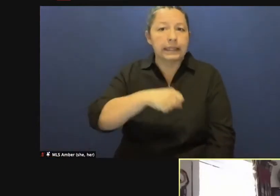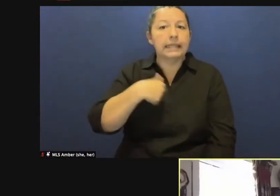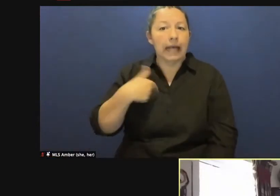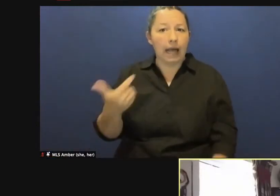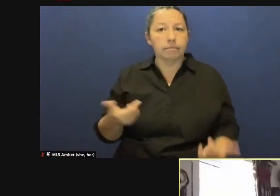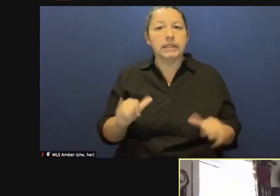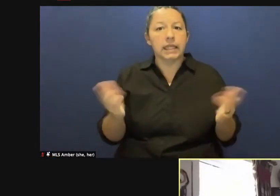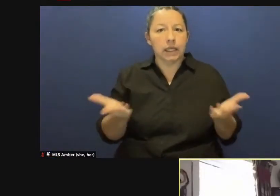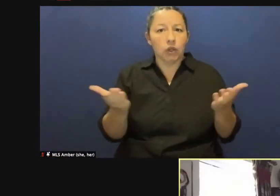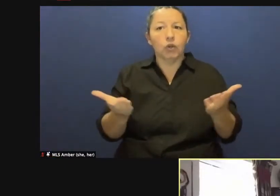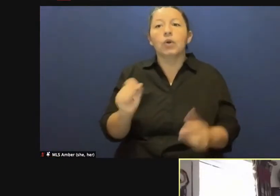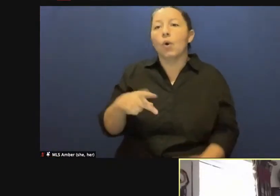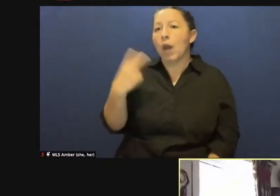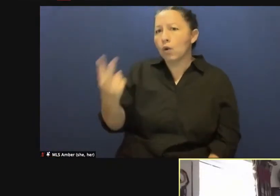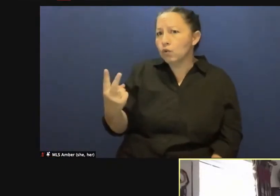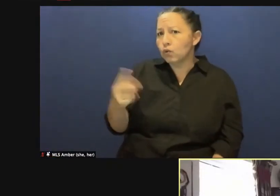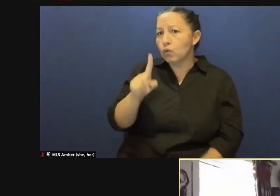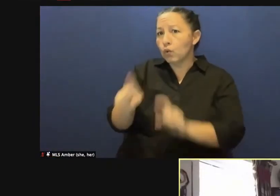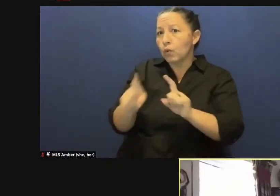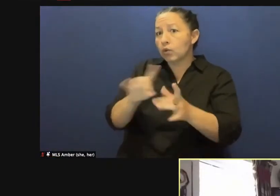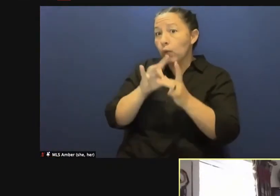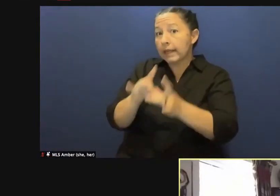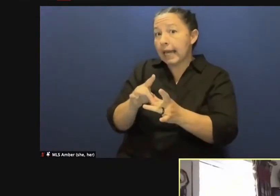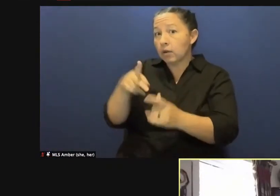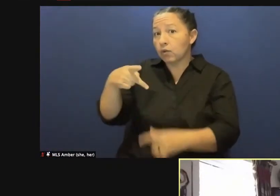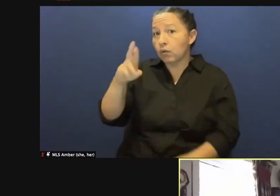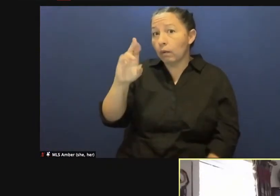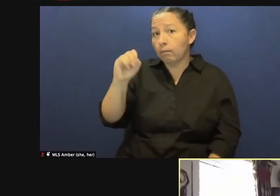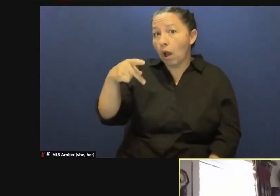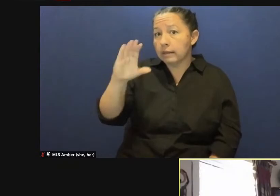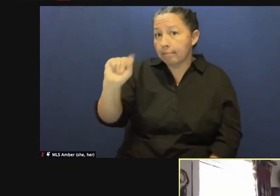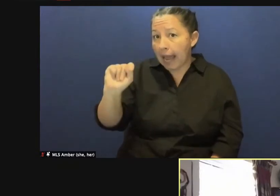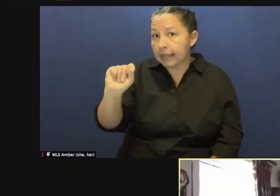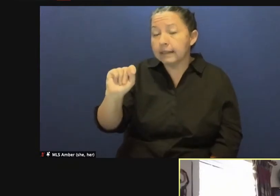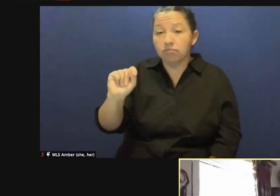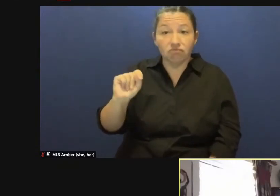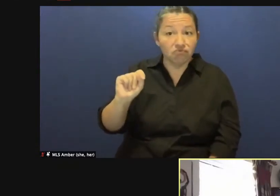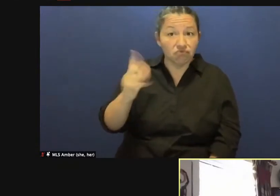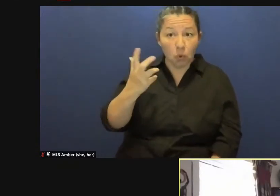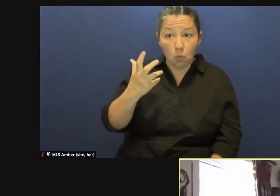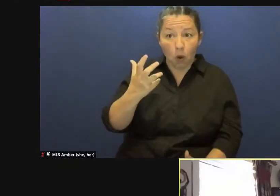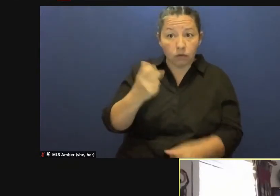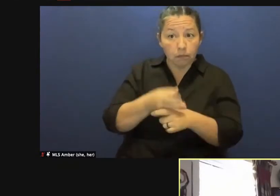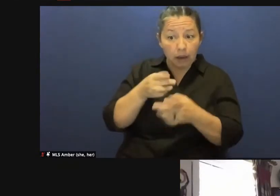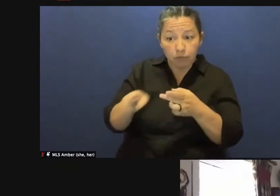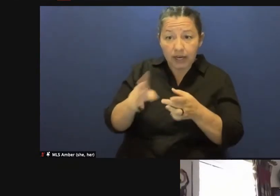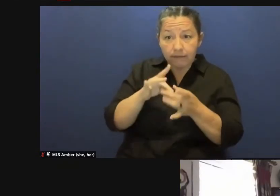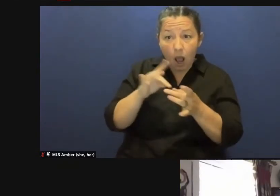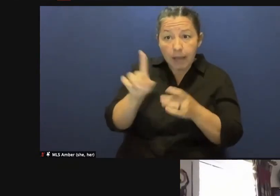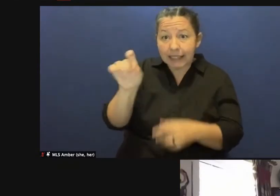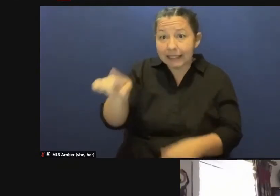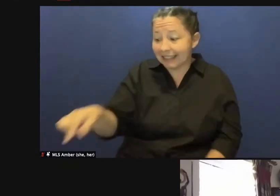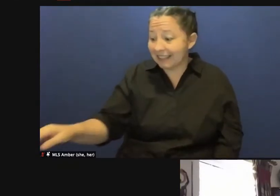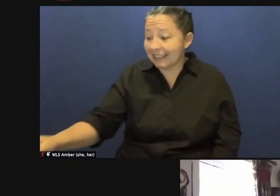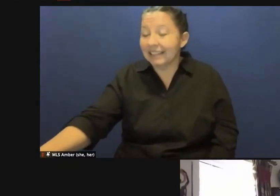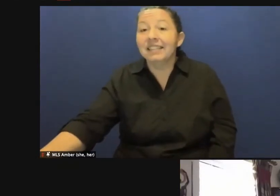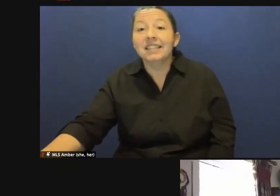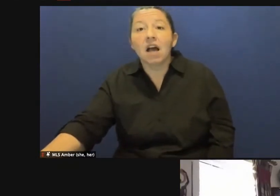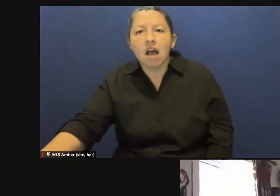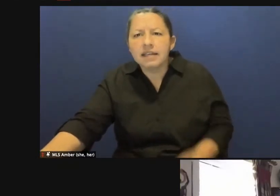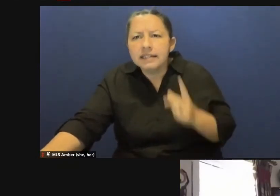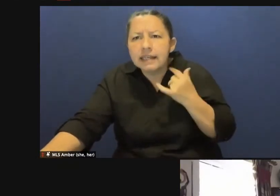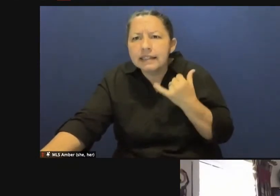So there are 2 questions that relate to Prospect. I wondered if you just wanted to make some brief comments on those. Yeah, I'm just looking at them